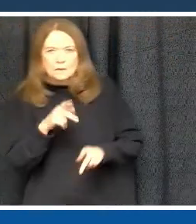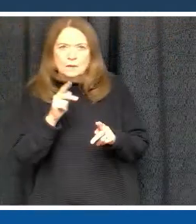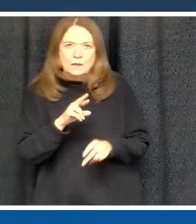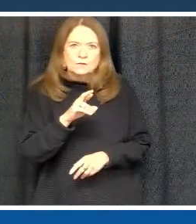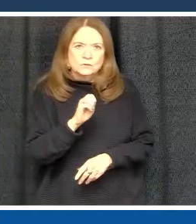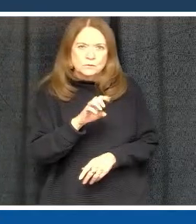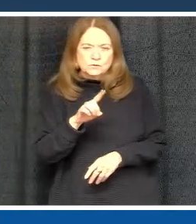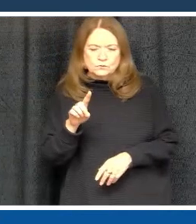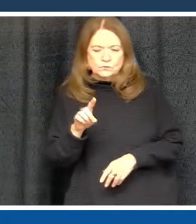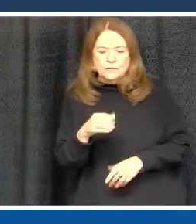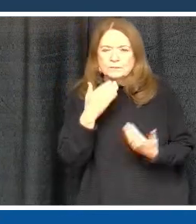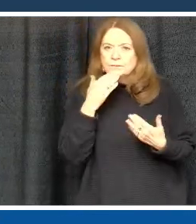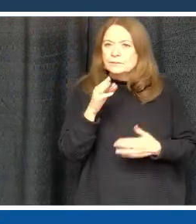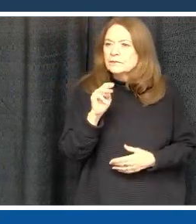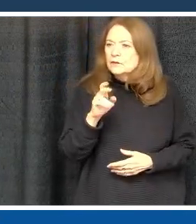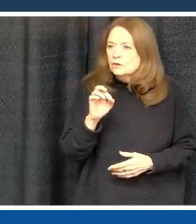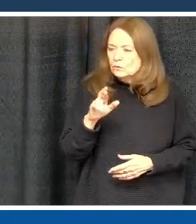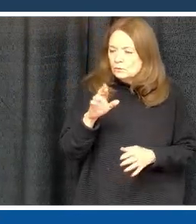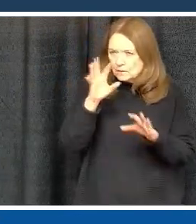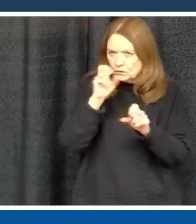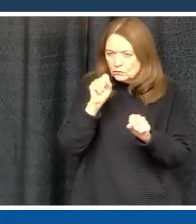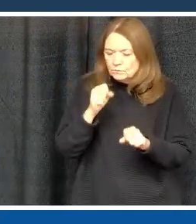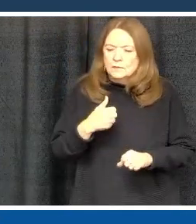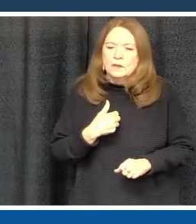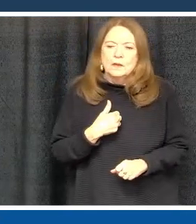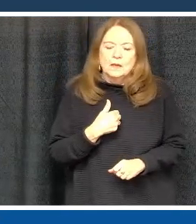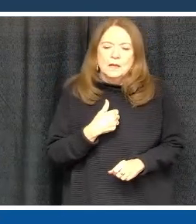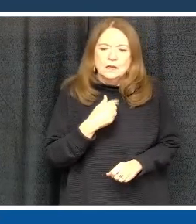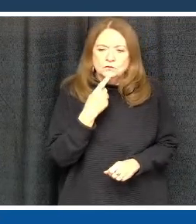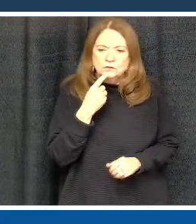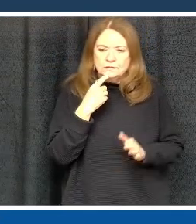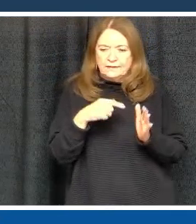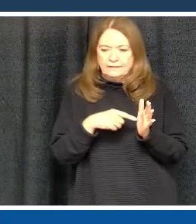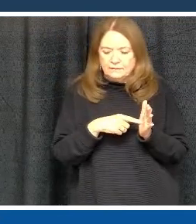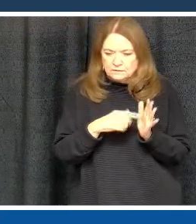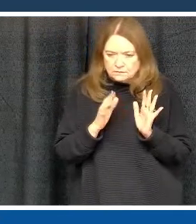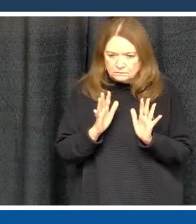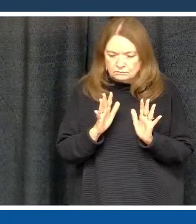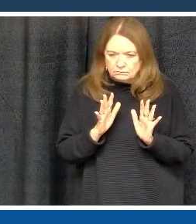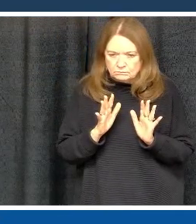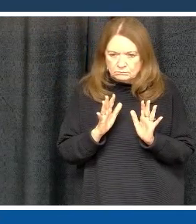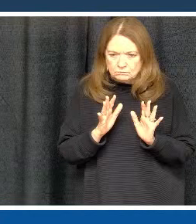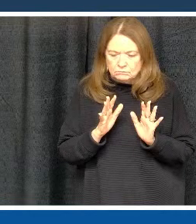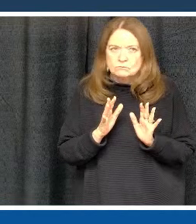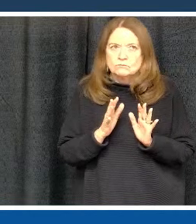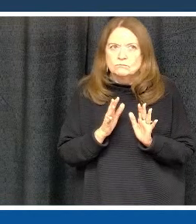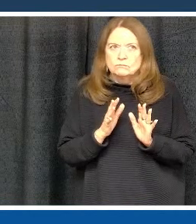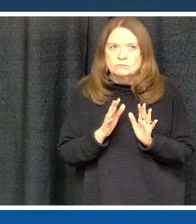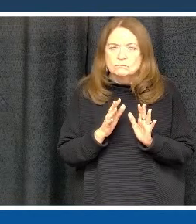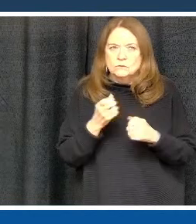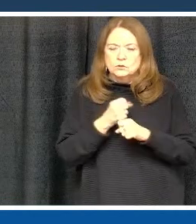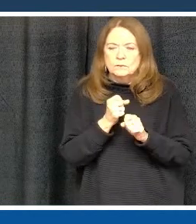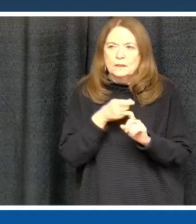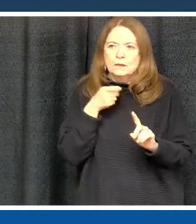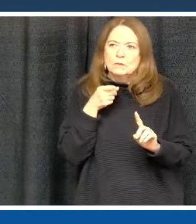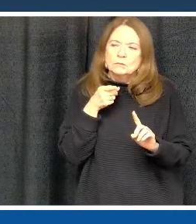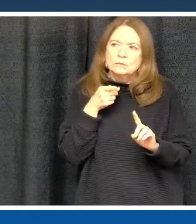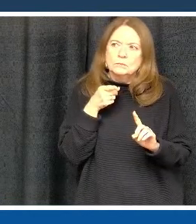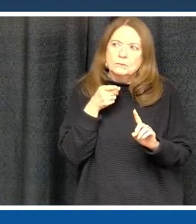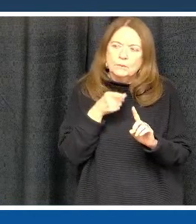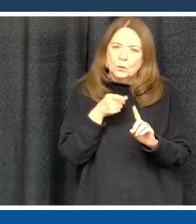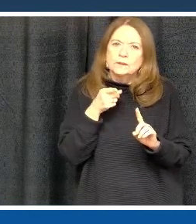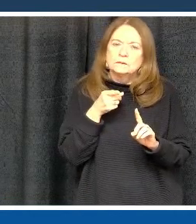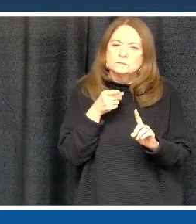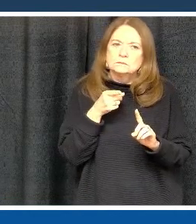Thank you, Mayor. I'll just say this to make a point